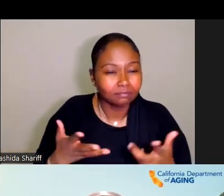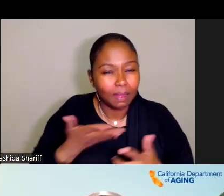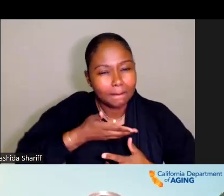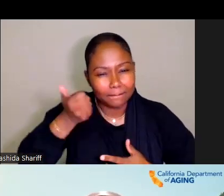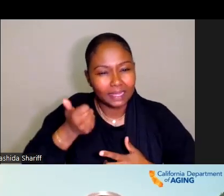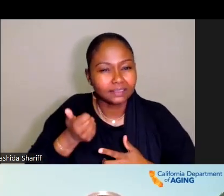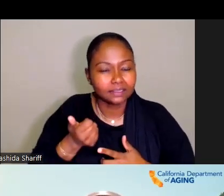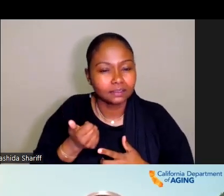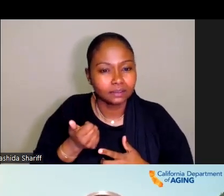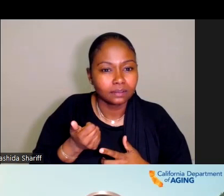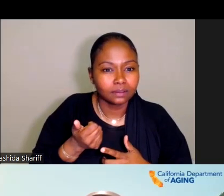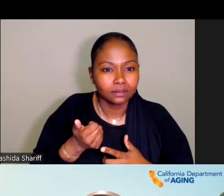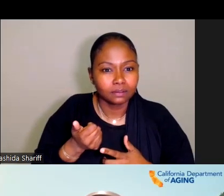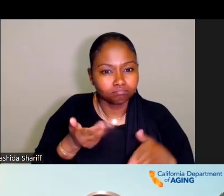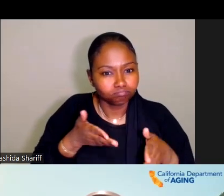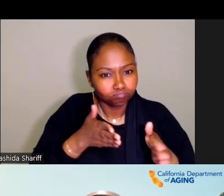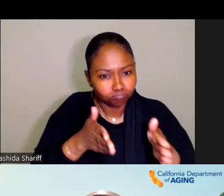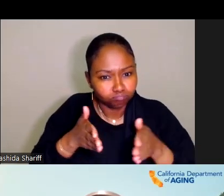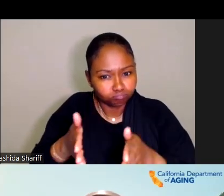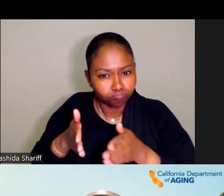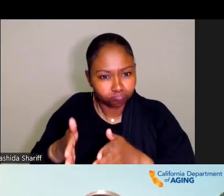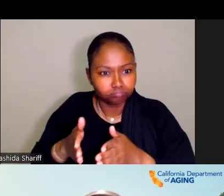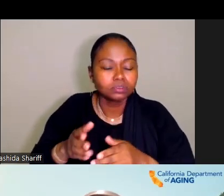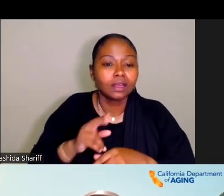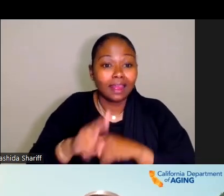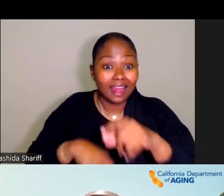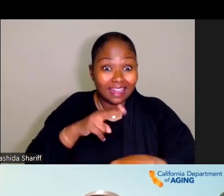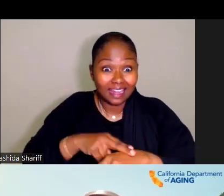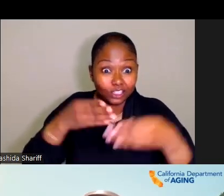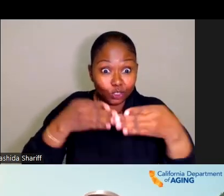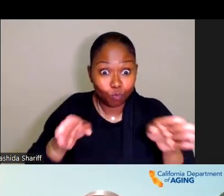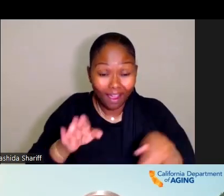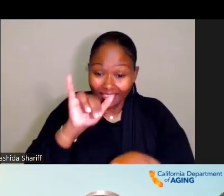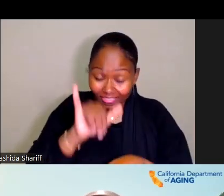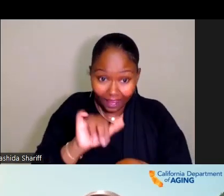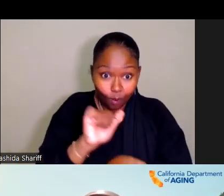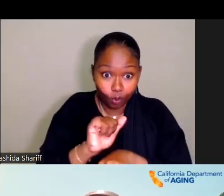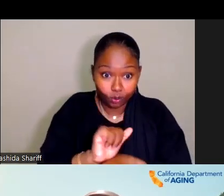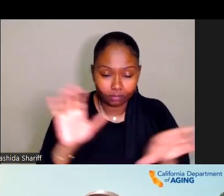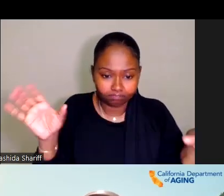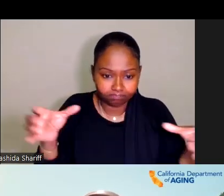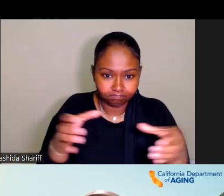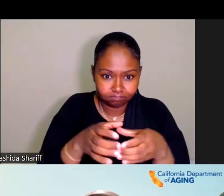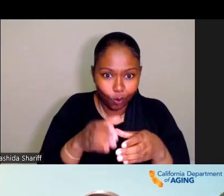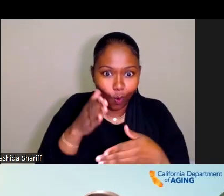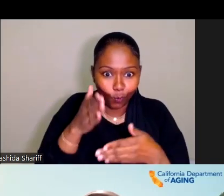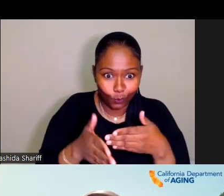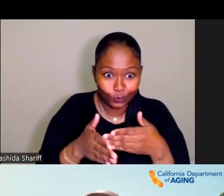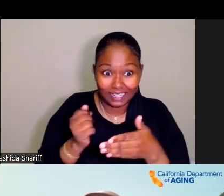our state and nationwide. So that work is coming to a close in the next month, and we'll be able to